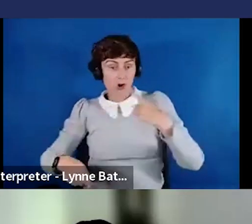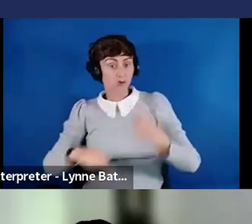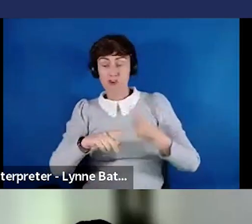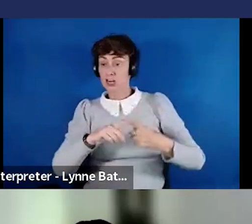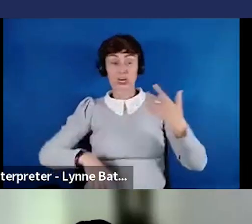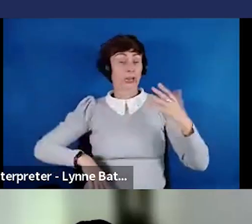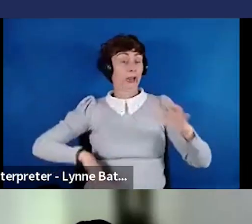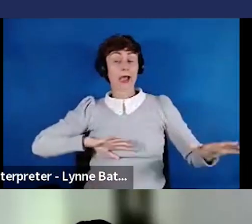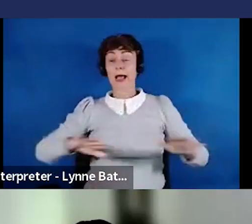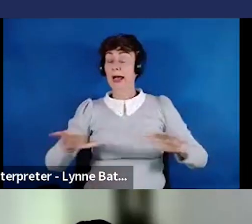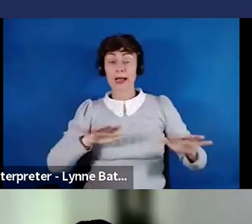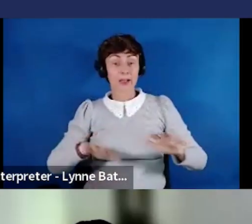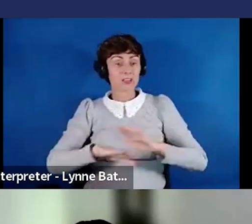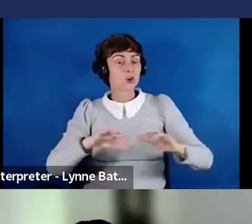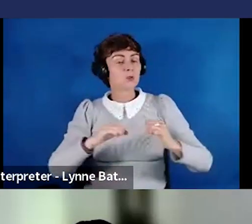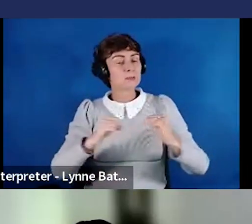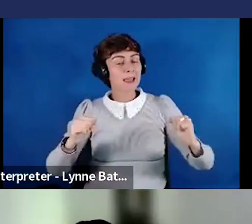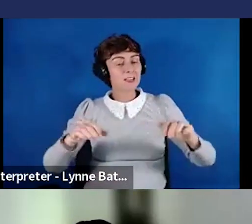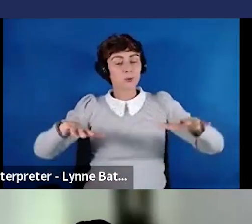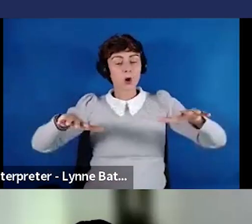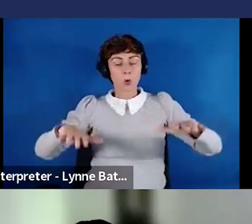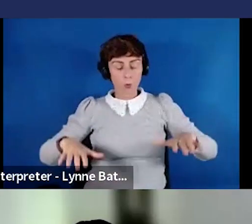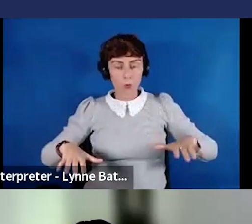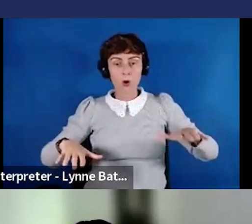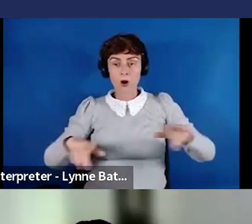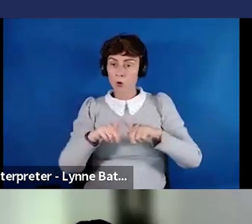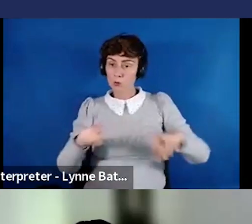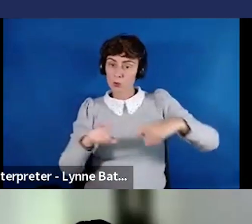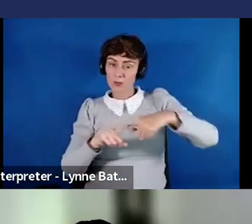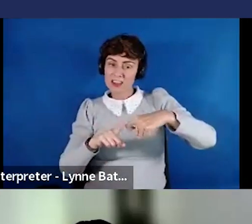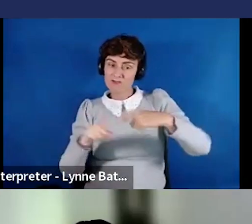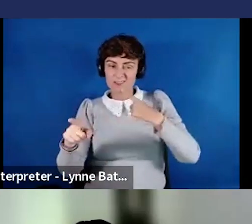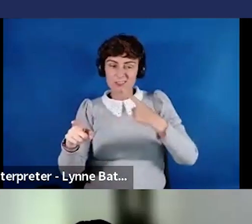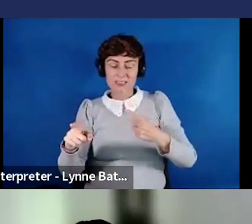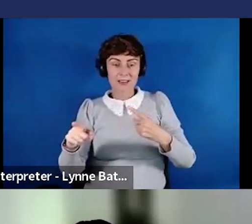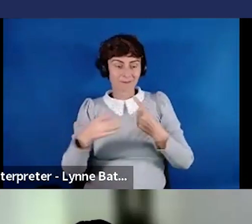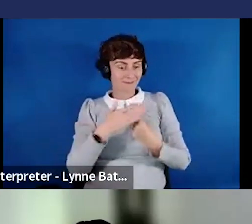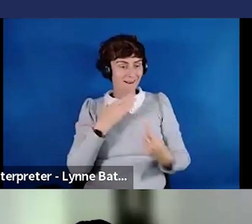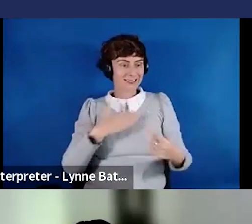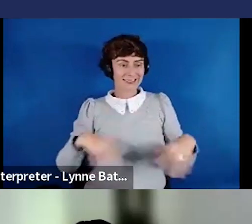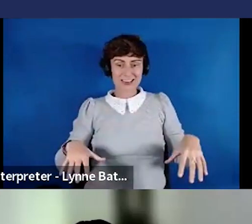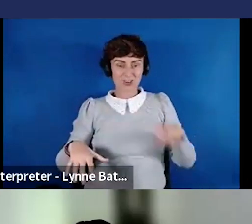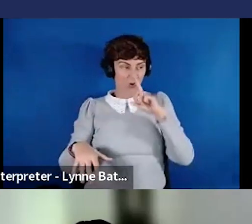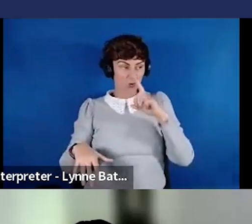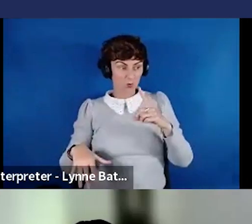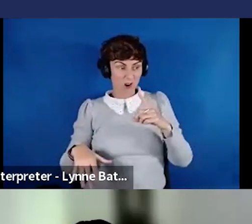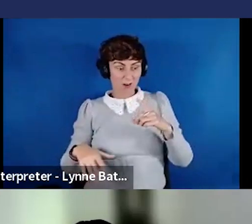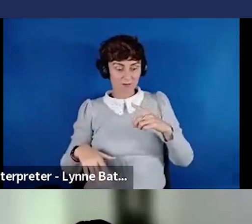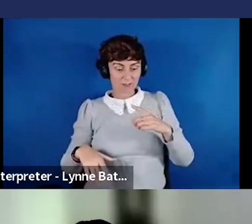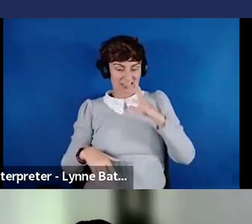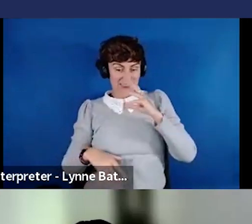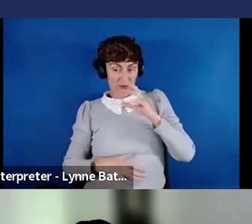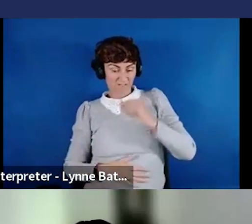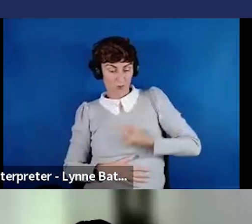and there isn't a space. And also to what Kieran was saying around the isolation of not being able to kind of speak and self-advocate and share